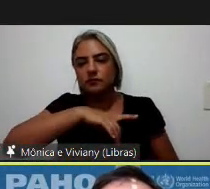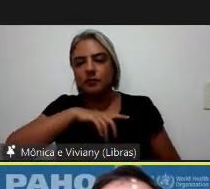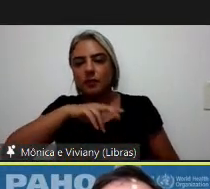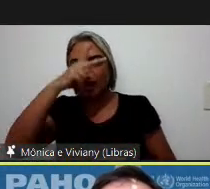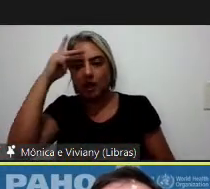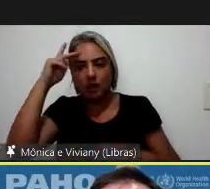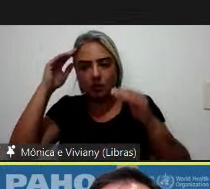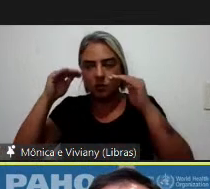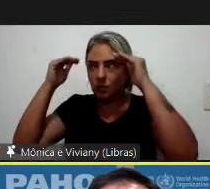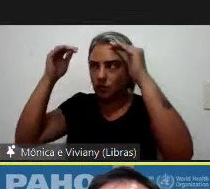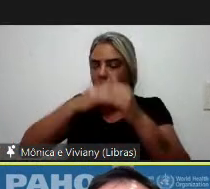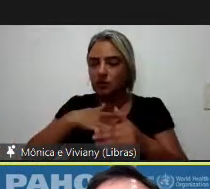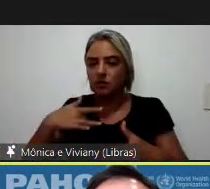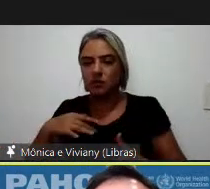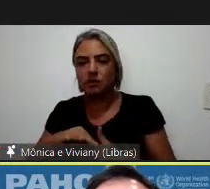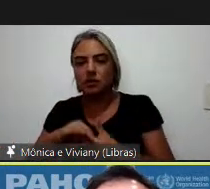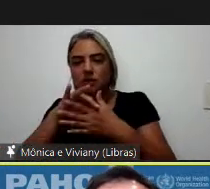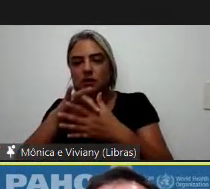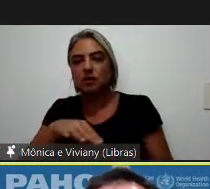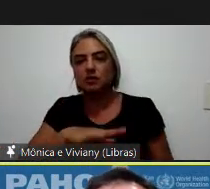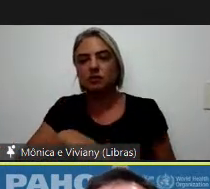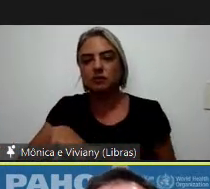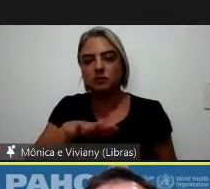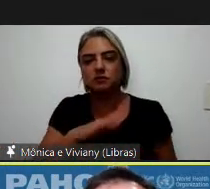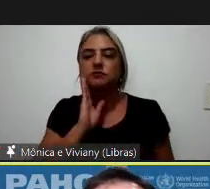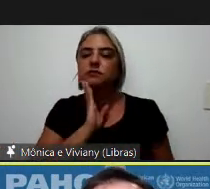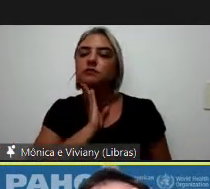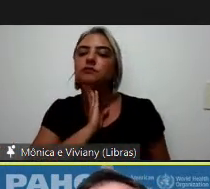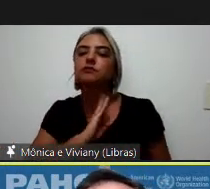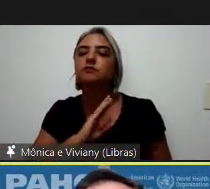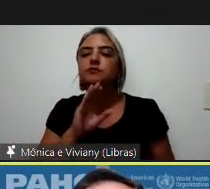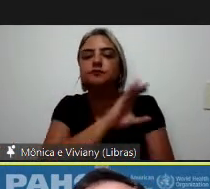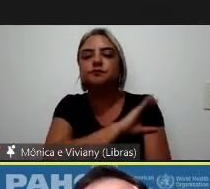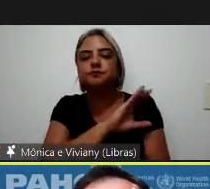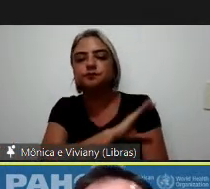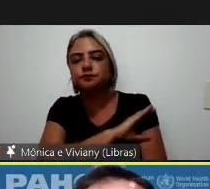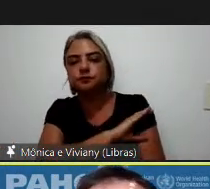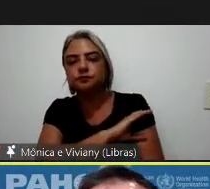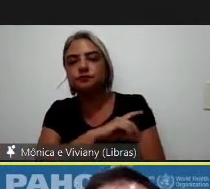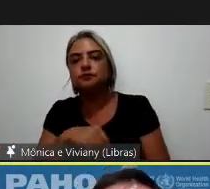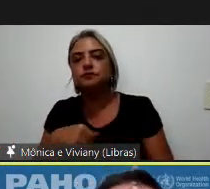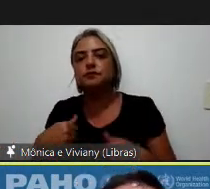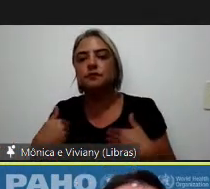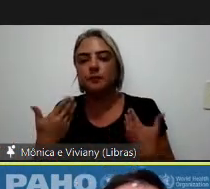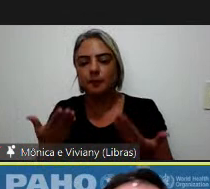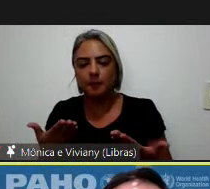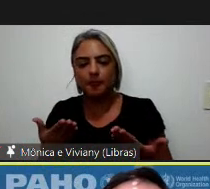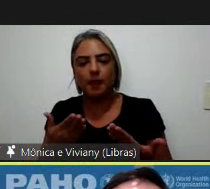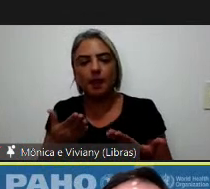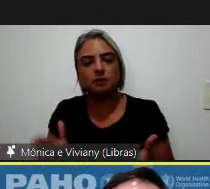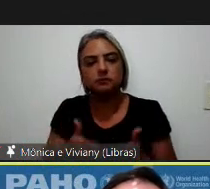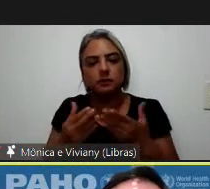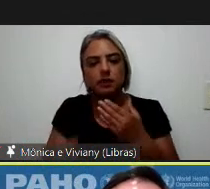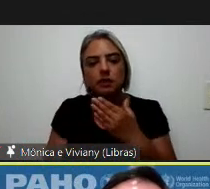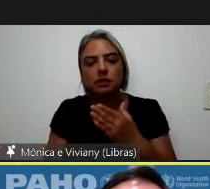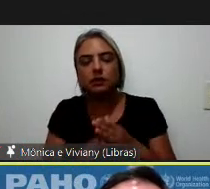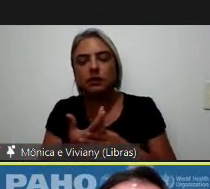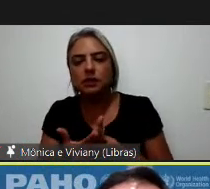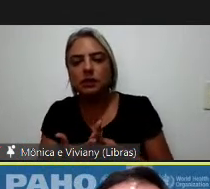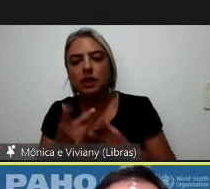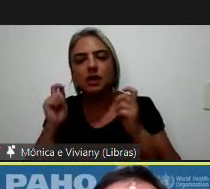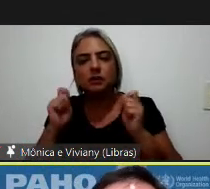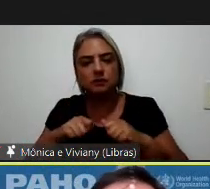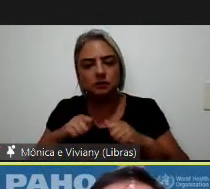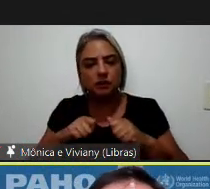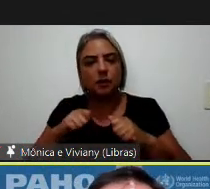intersectorial coordination. The role of these health organizations is to coordinate and leader and to be able to